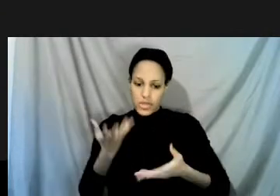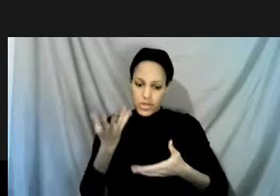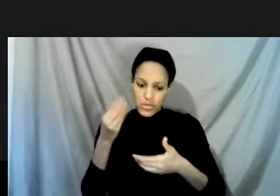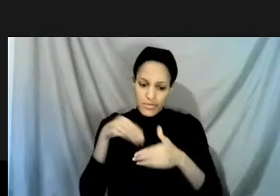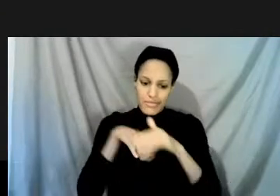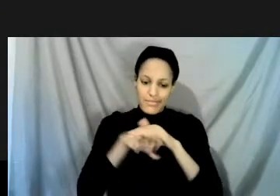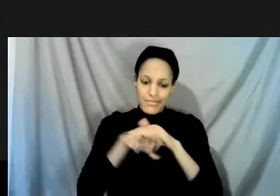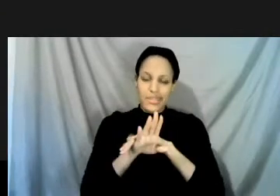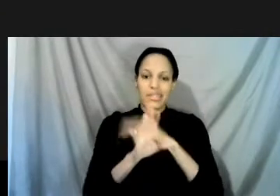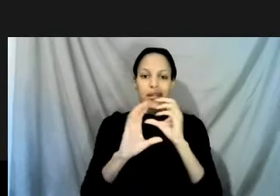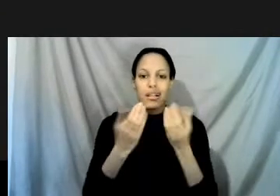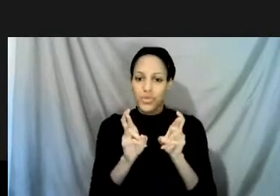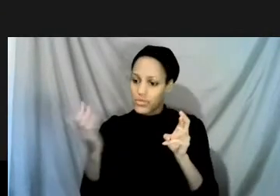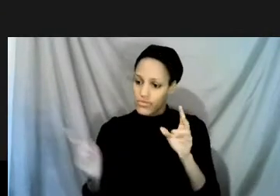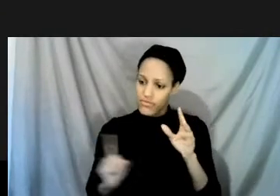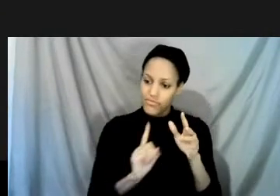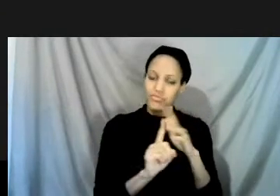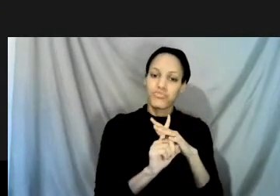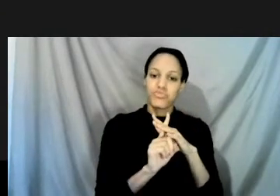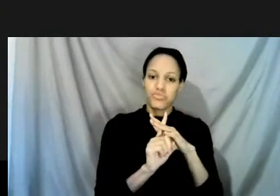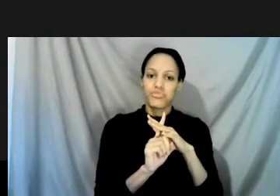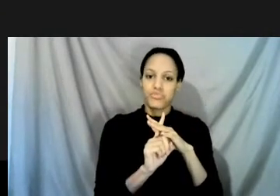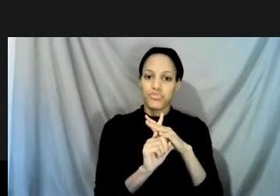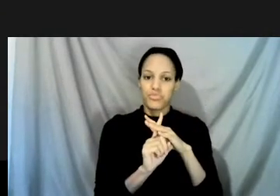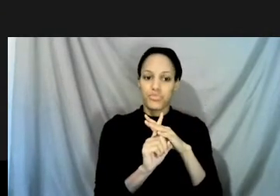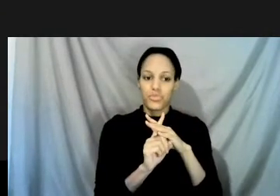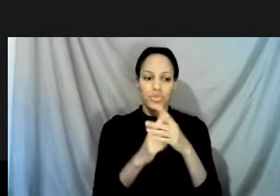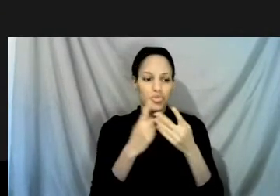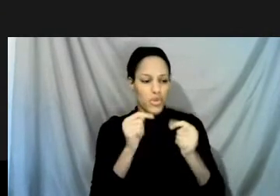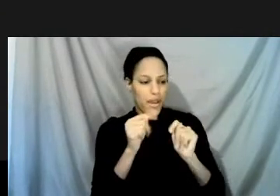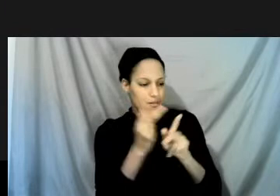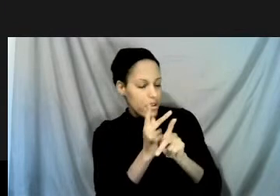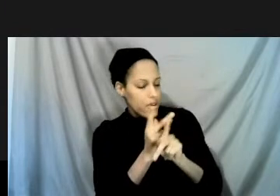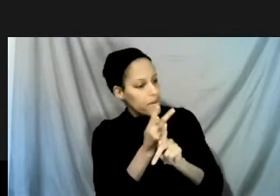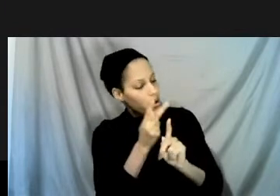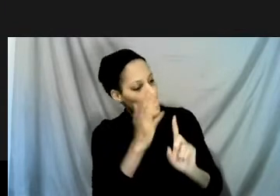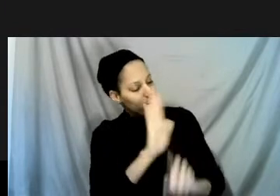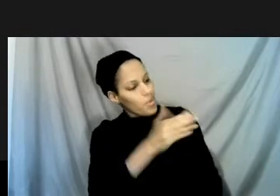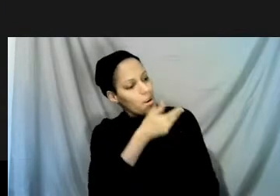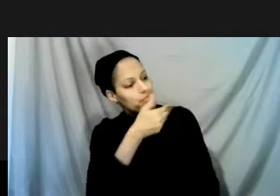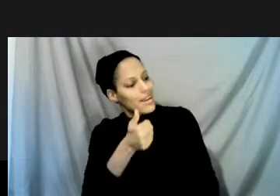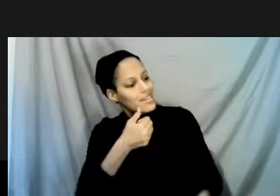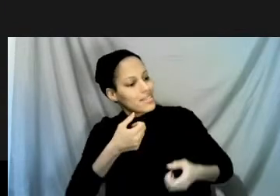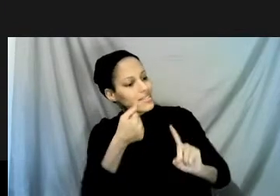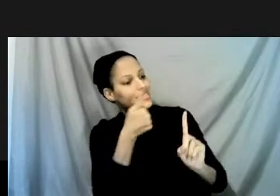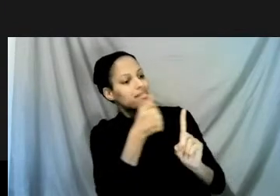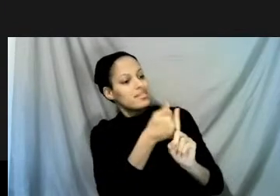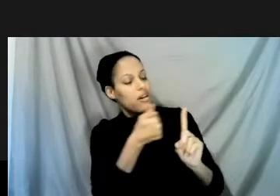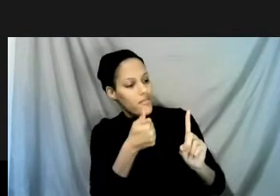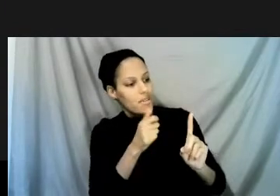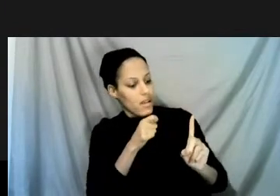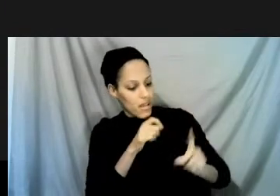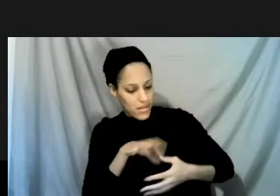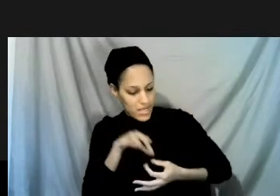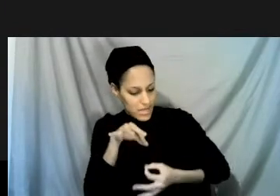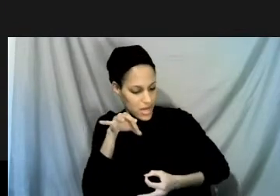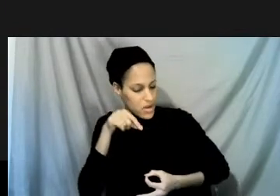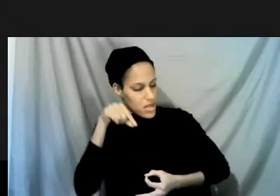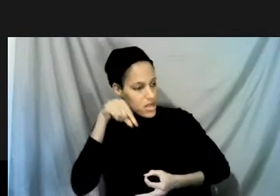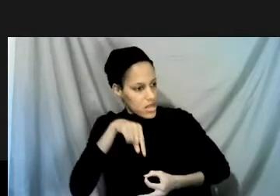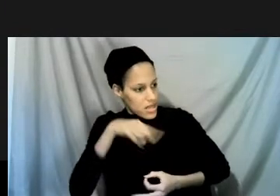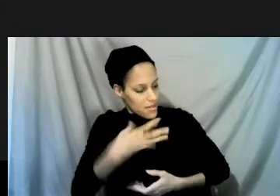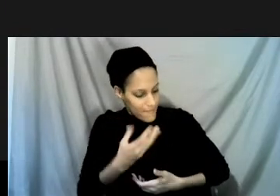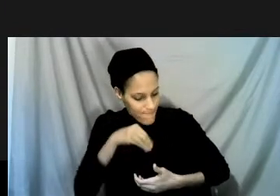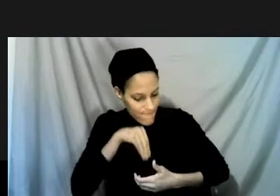to unlock their best self, to tap into that spirit that you were both